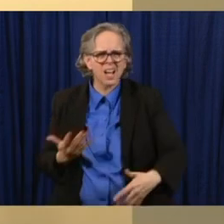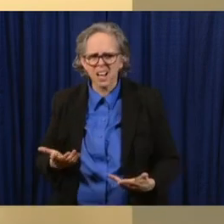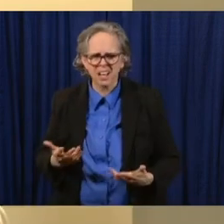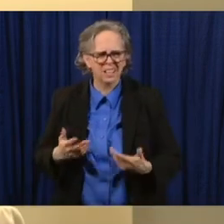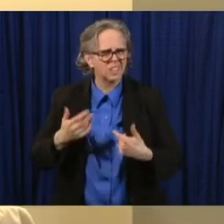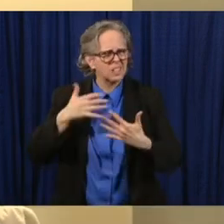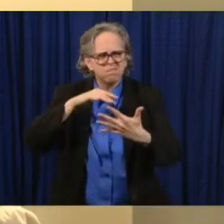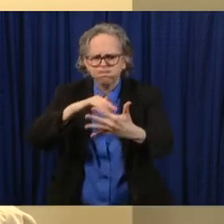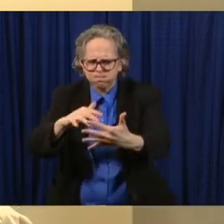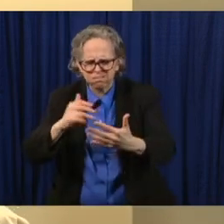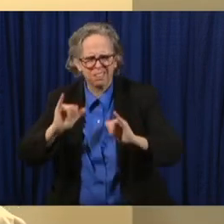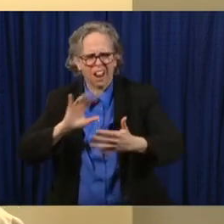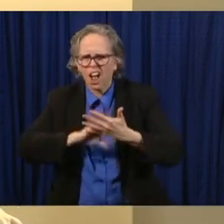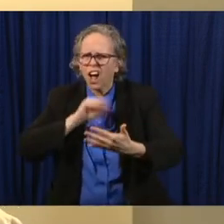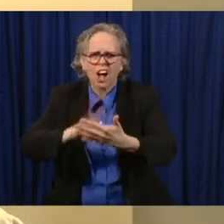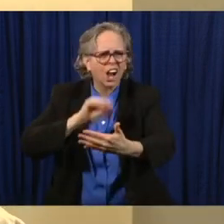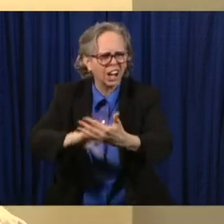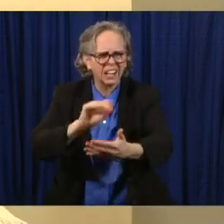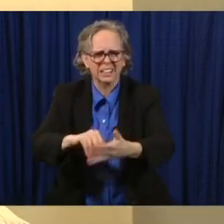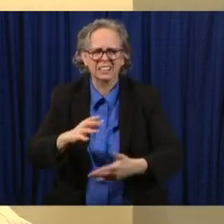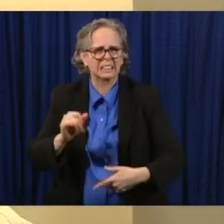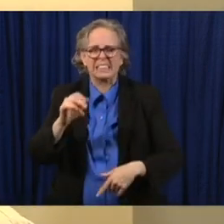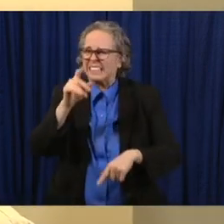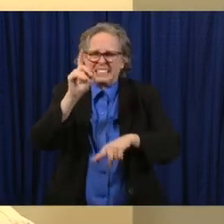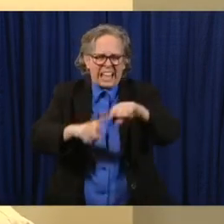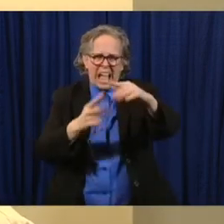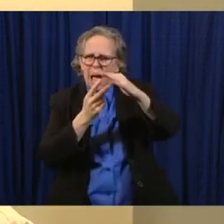predictably unpredictable. Next slide.